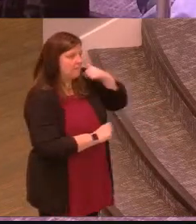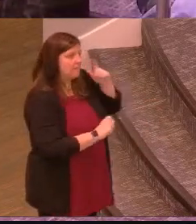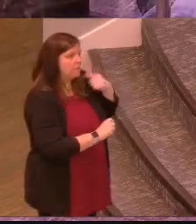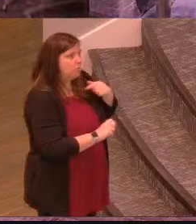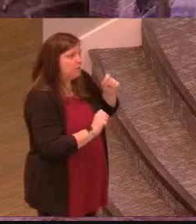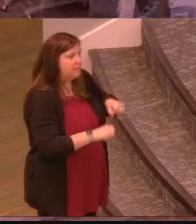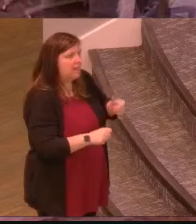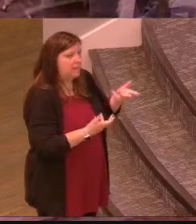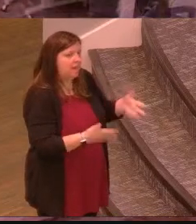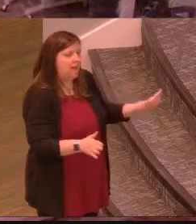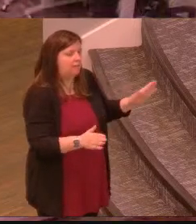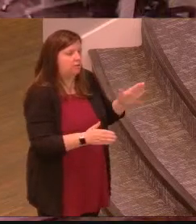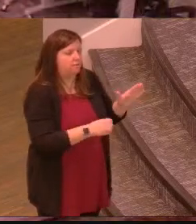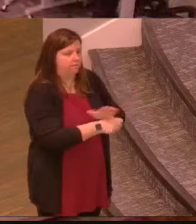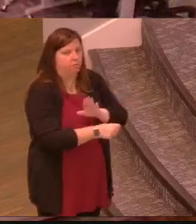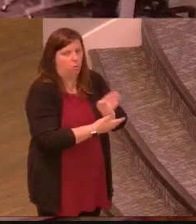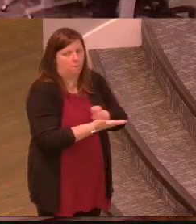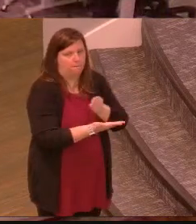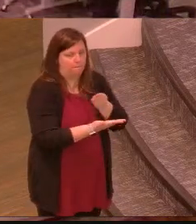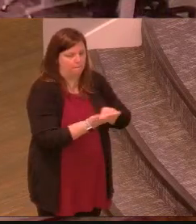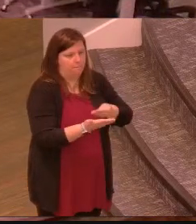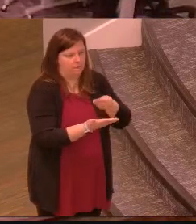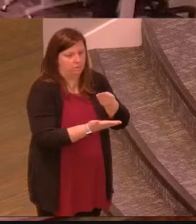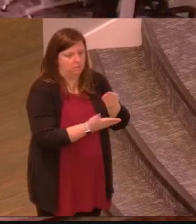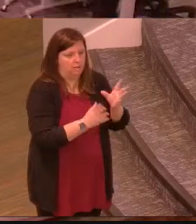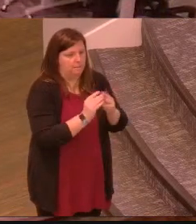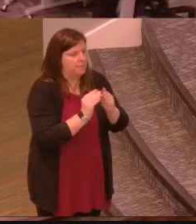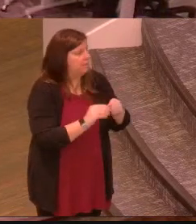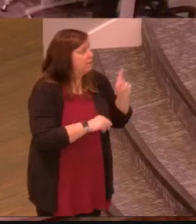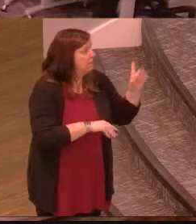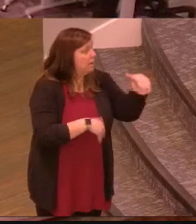I move that we go into executive session.